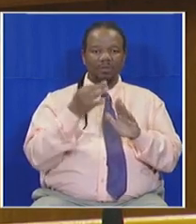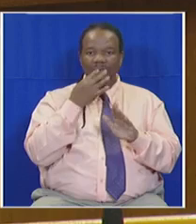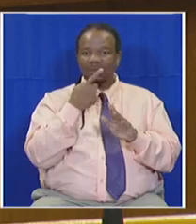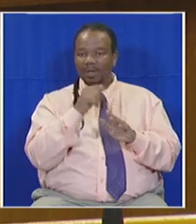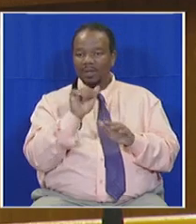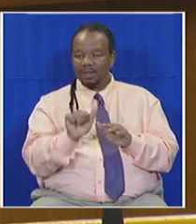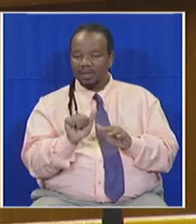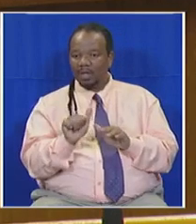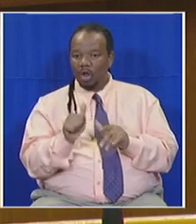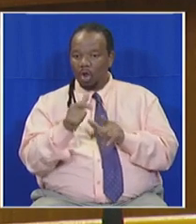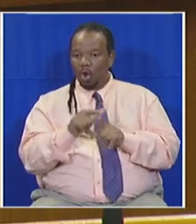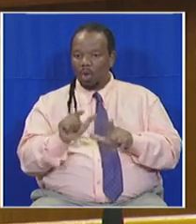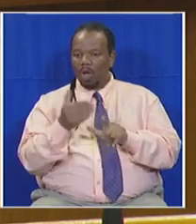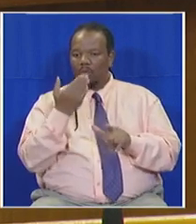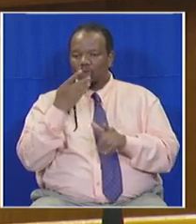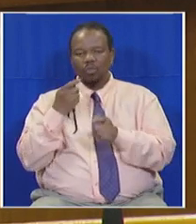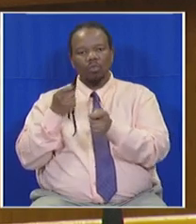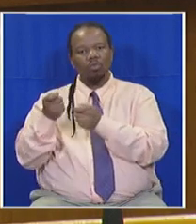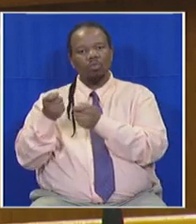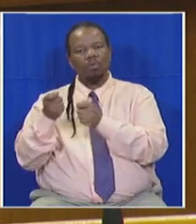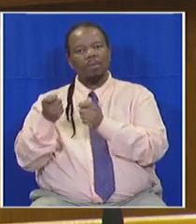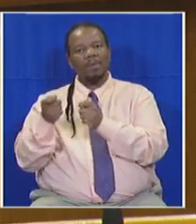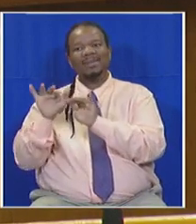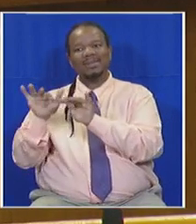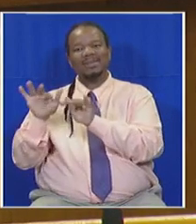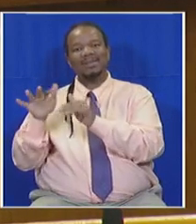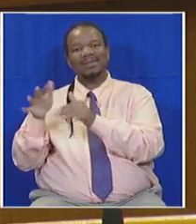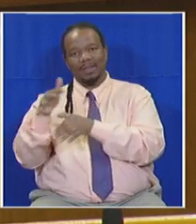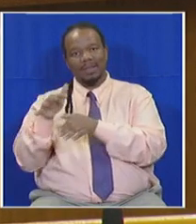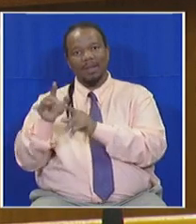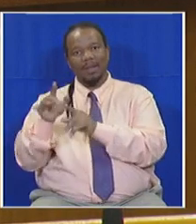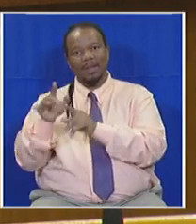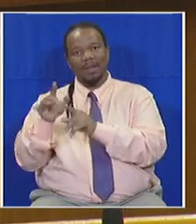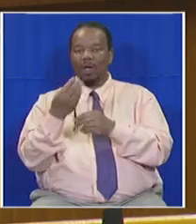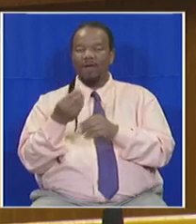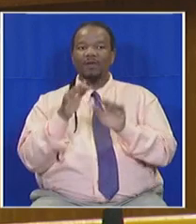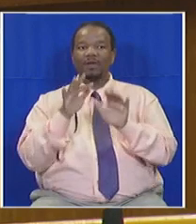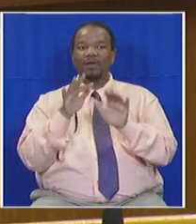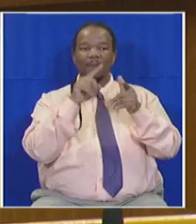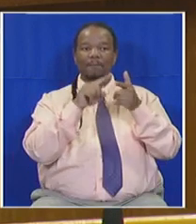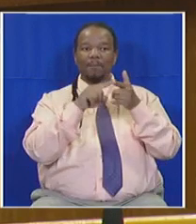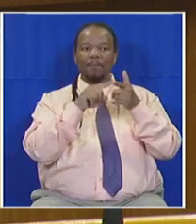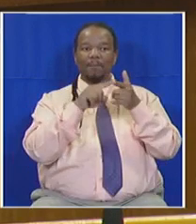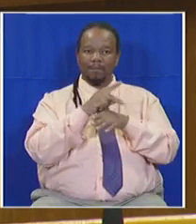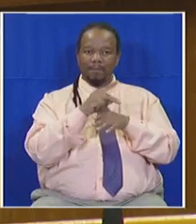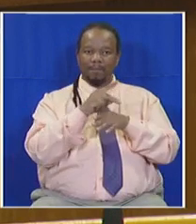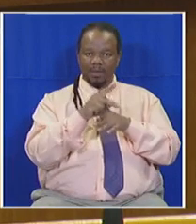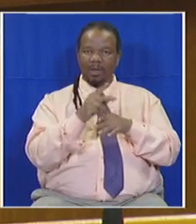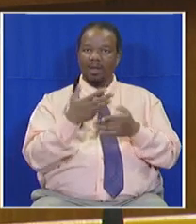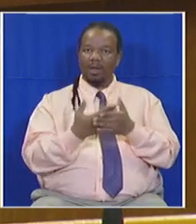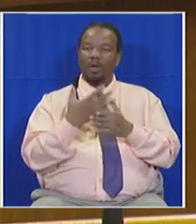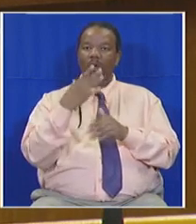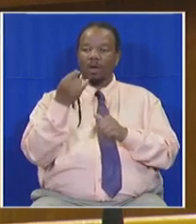our citizens. One of the key elements of the Back to Basics 10-point plan is the one of fostering more